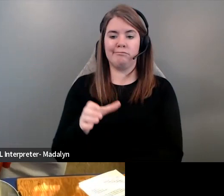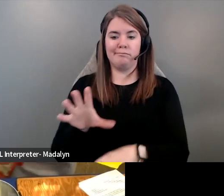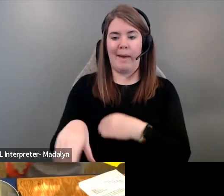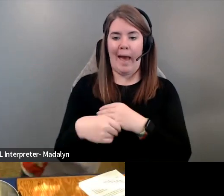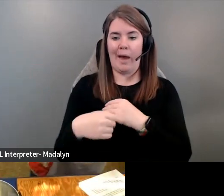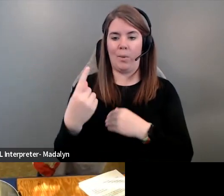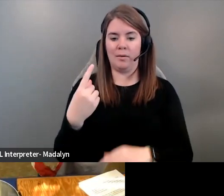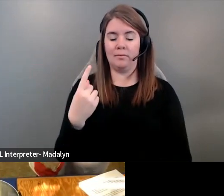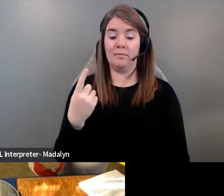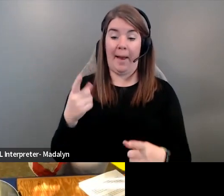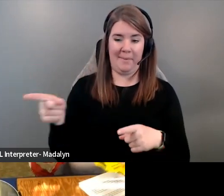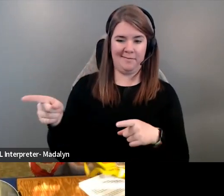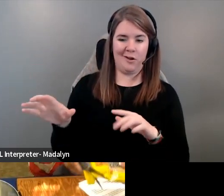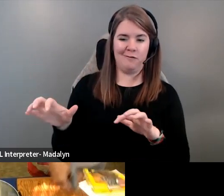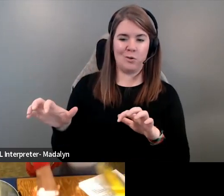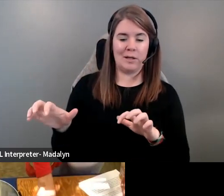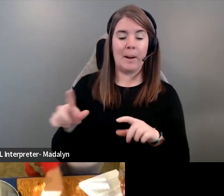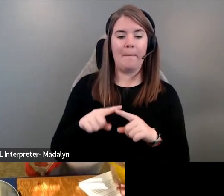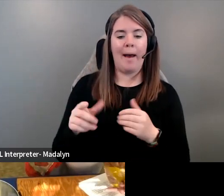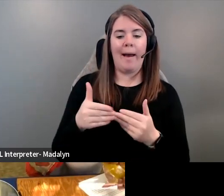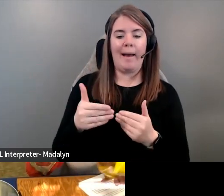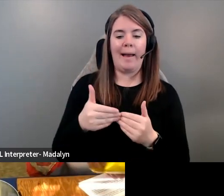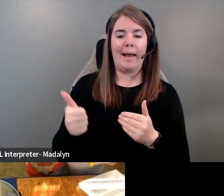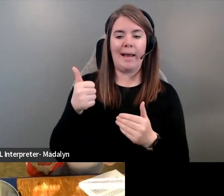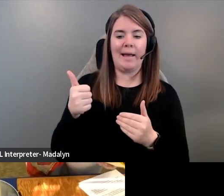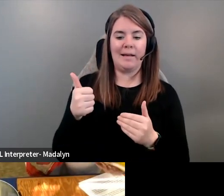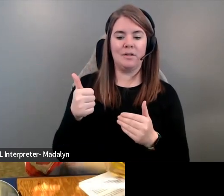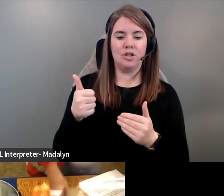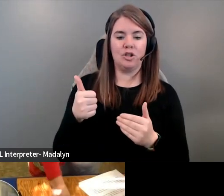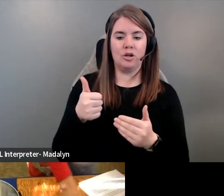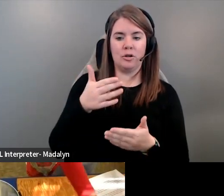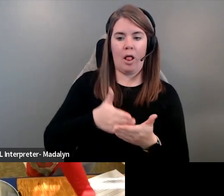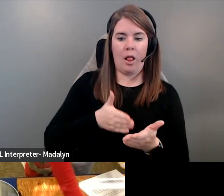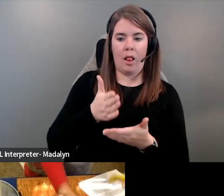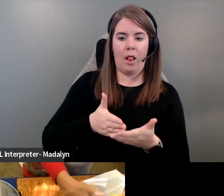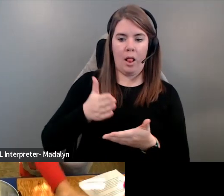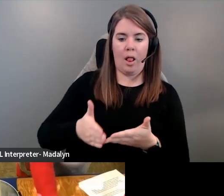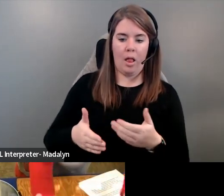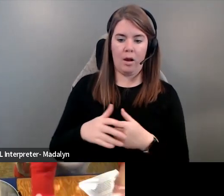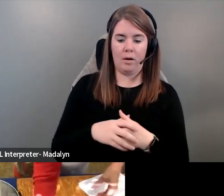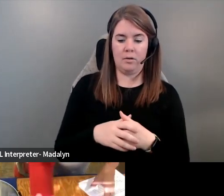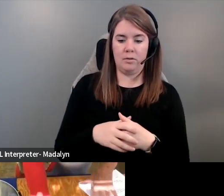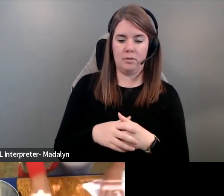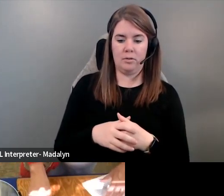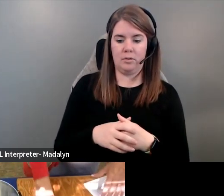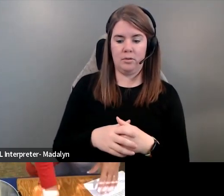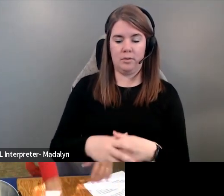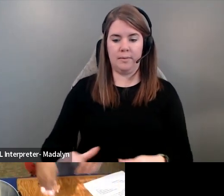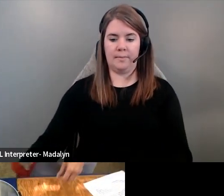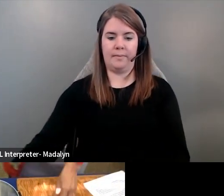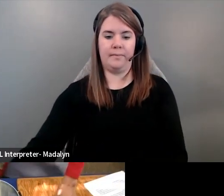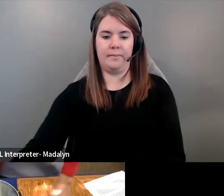They're frozen, but that actually makes it easier to chop up. I'm going to take out one of those.